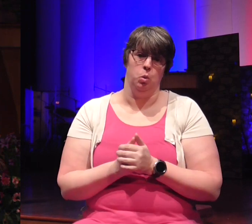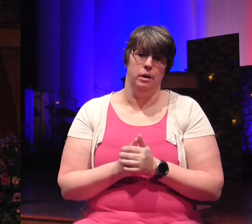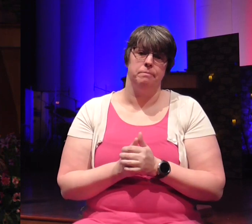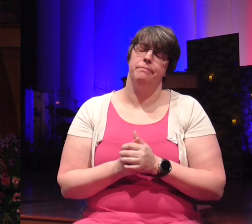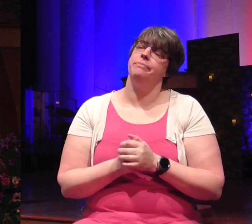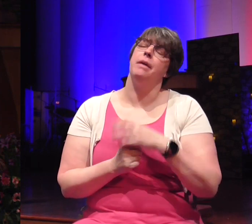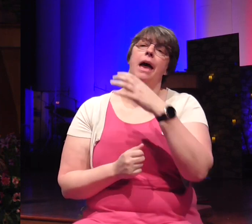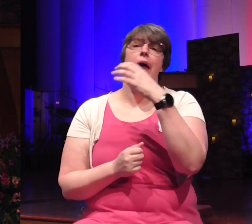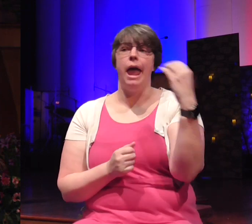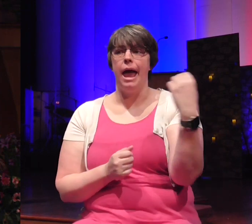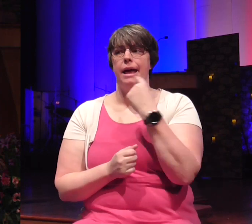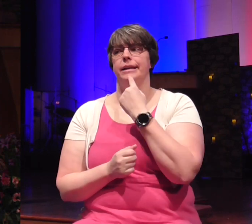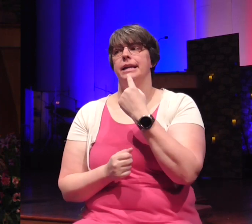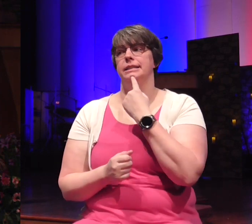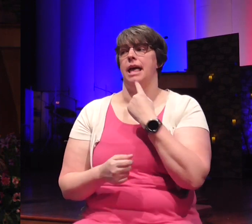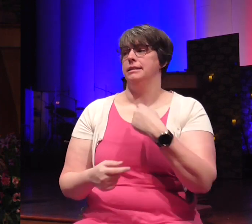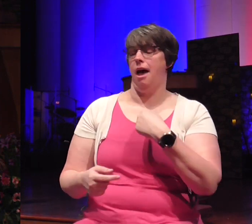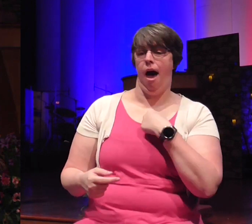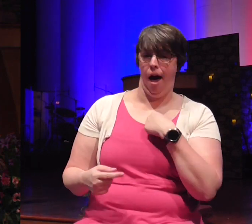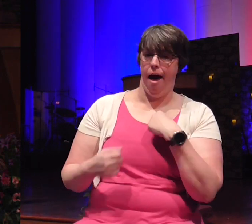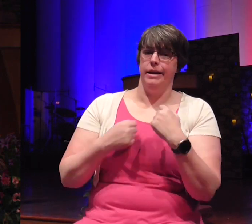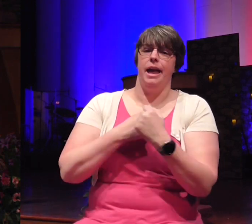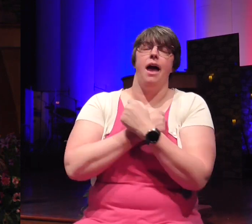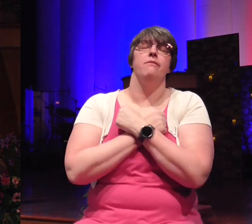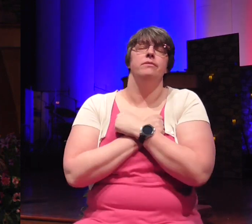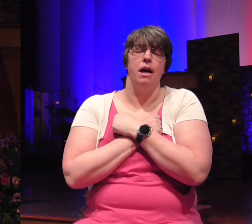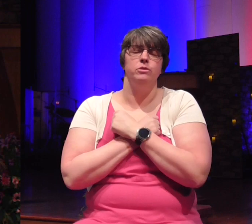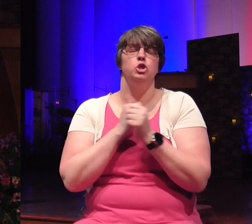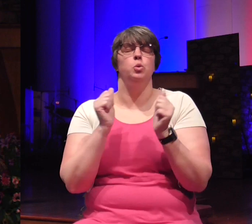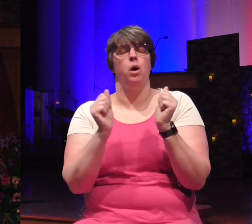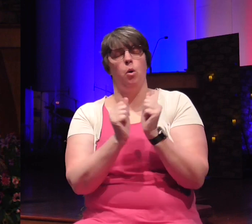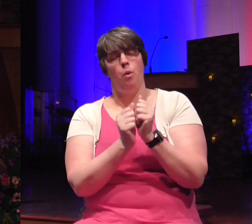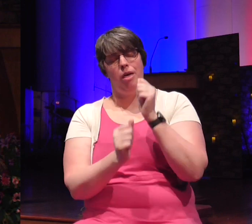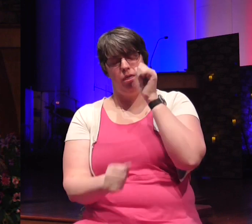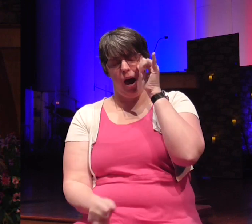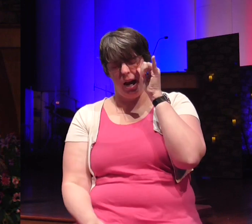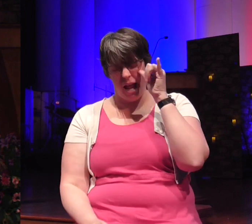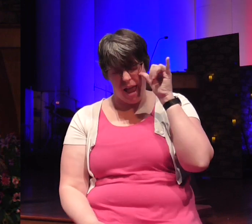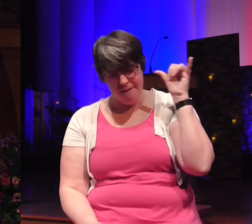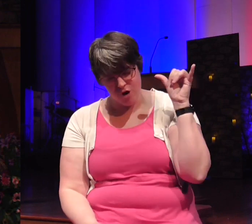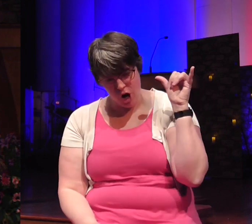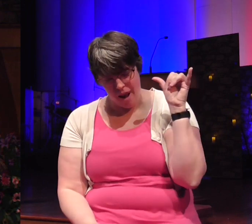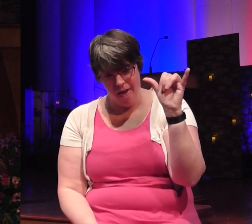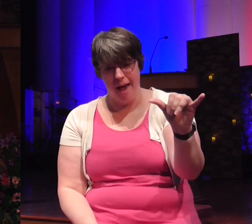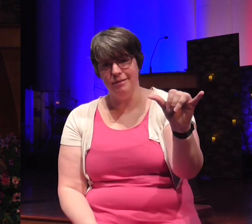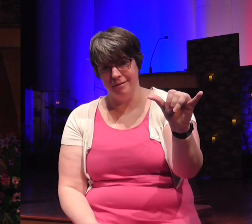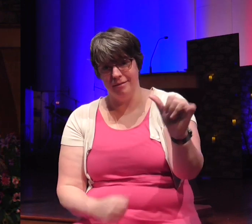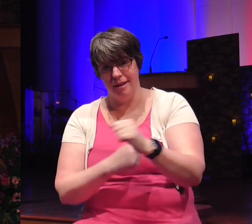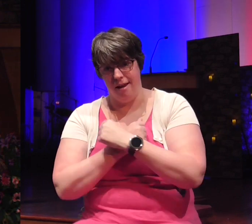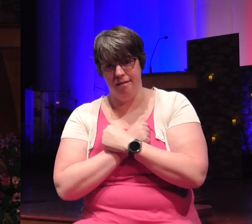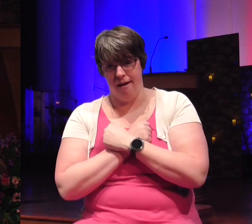And ultimately he would say, I have loved you with an everlasting love.